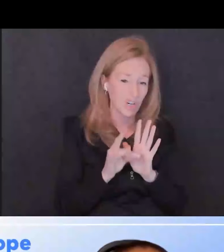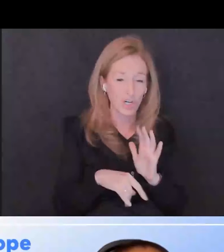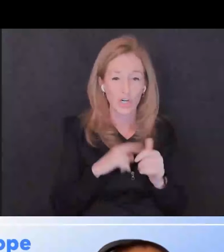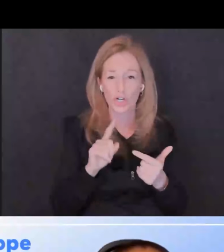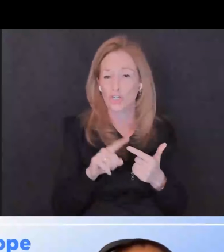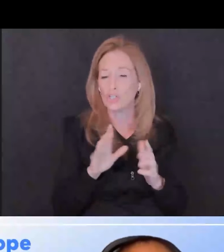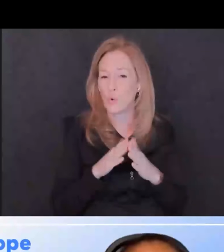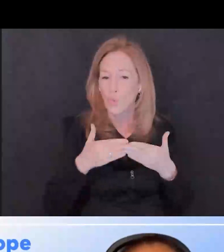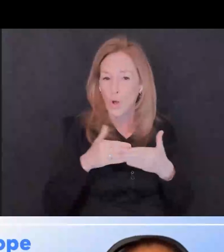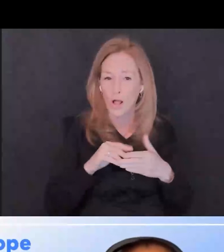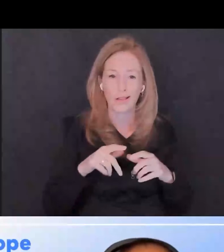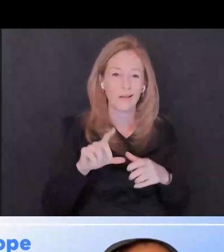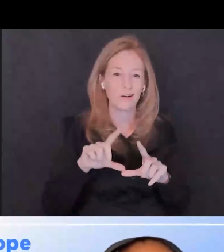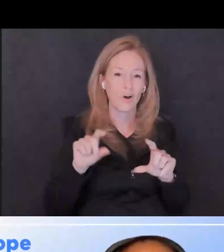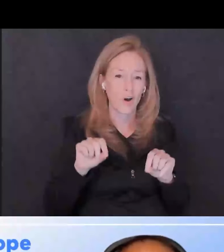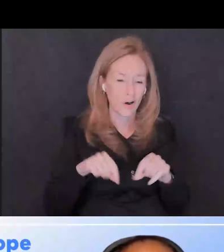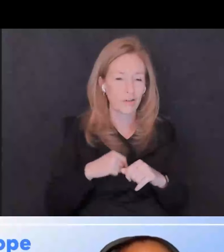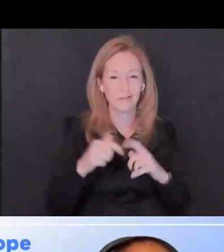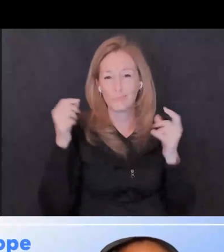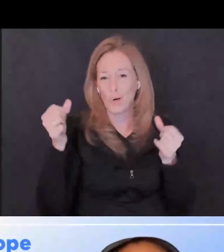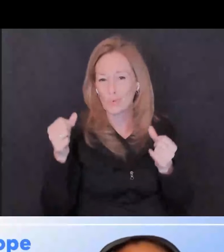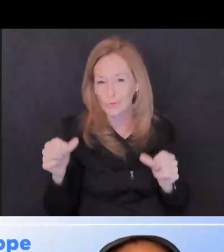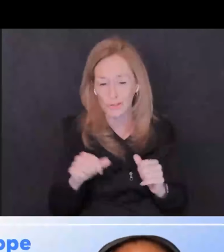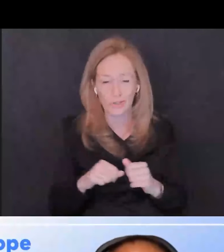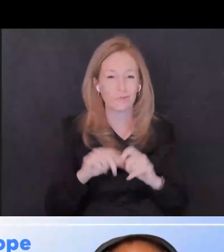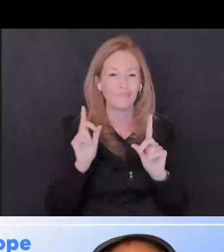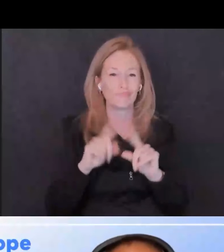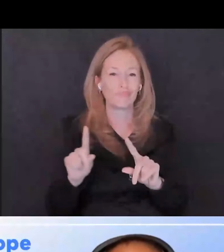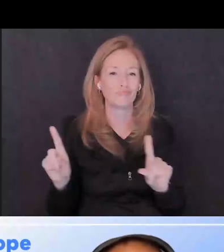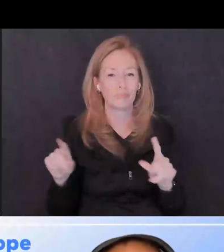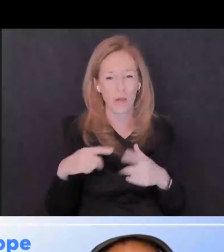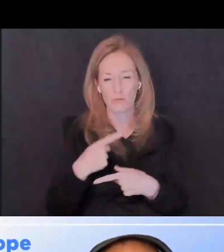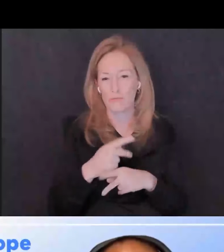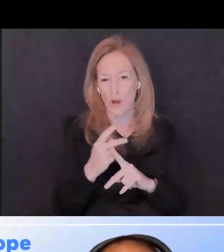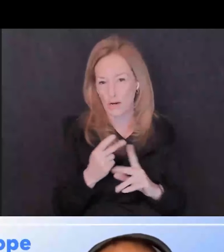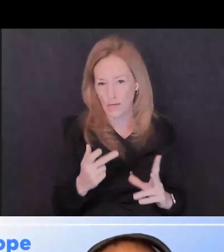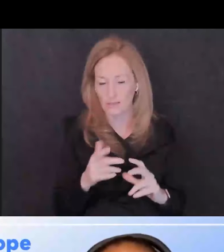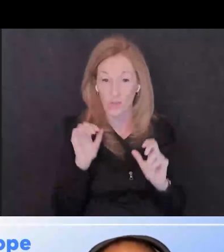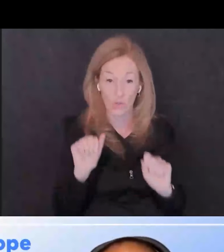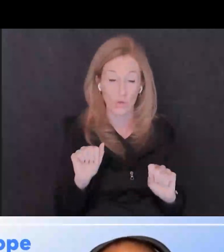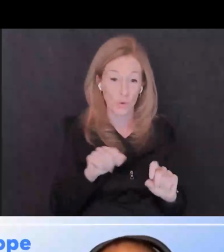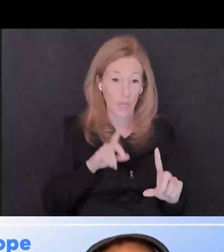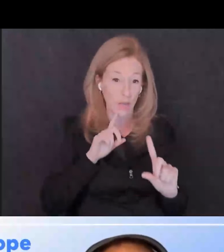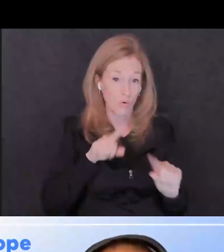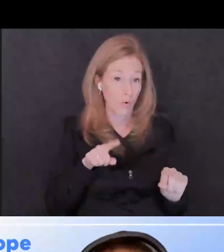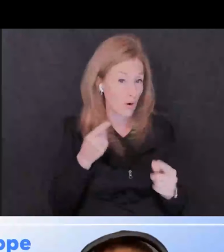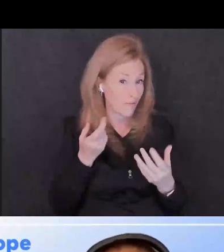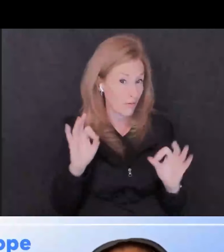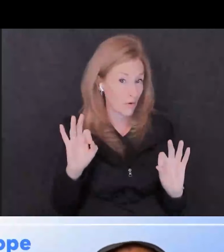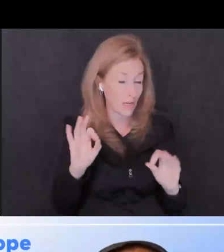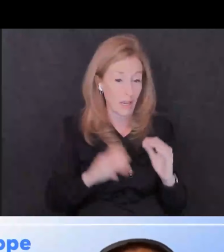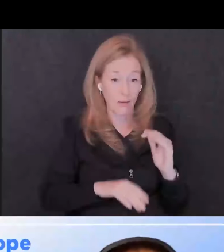wallet cards, magnet, posters, products, these are all available for free. So you can order up to 326